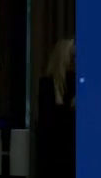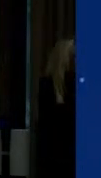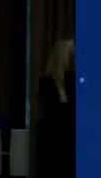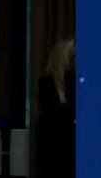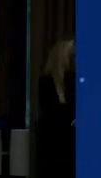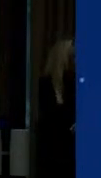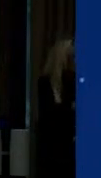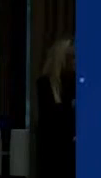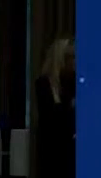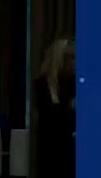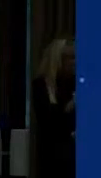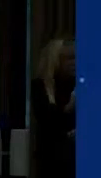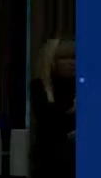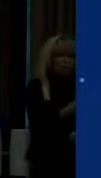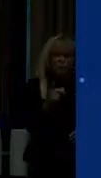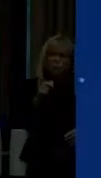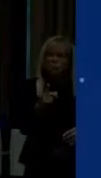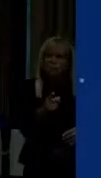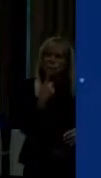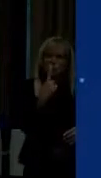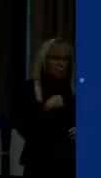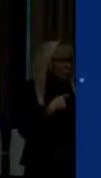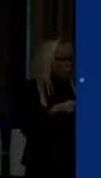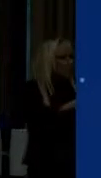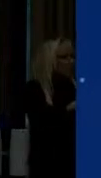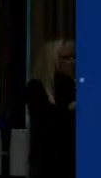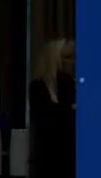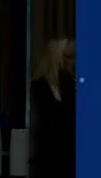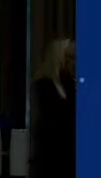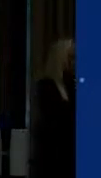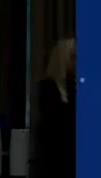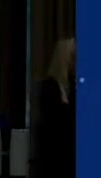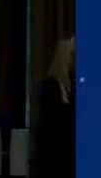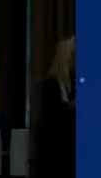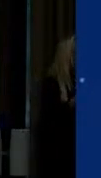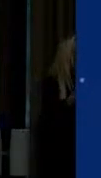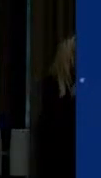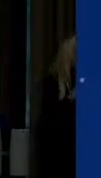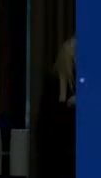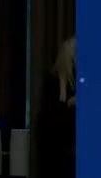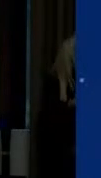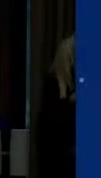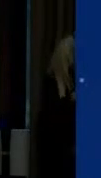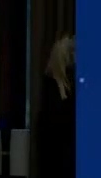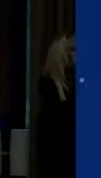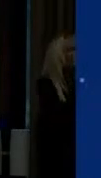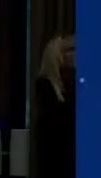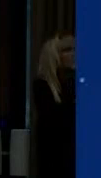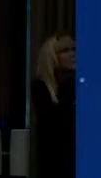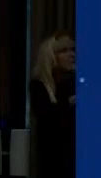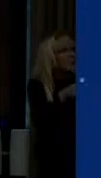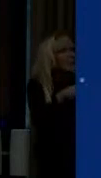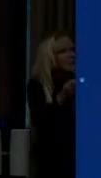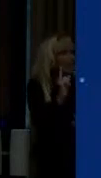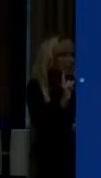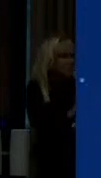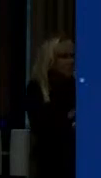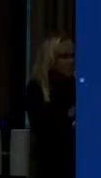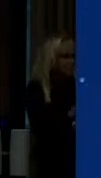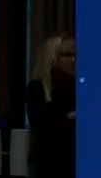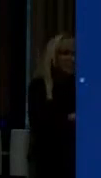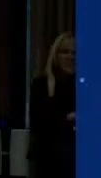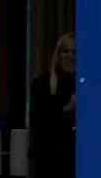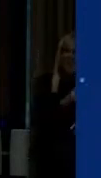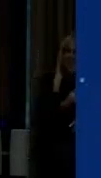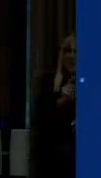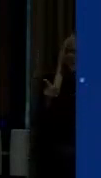it gave me a list of possible negative effects, but it does tell me to consult with a medical professional. Then I said,